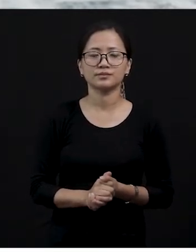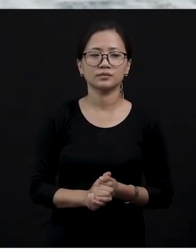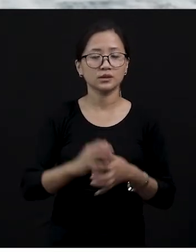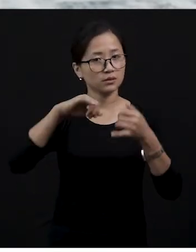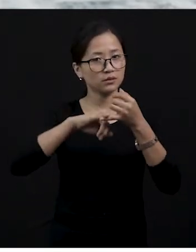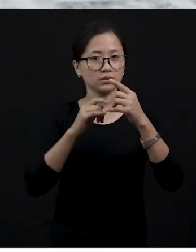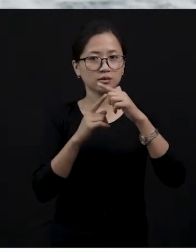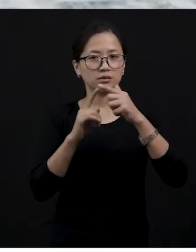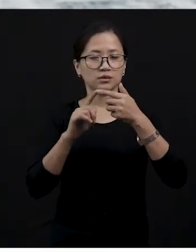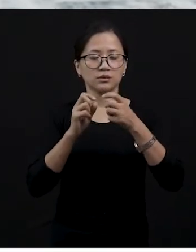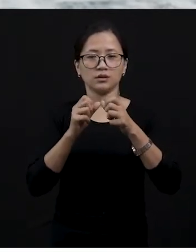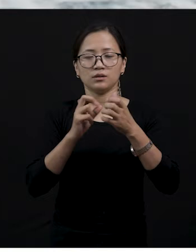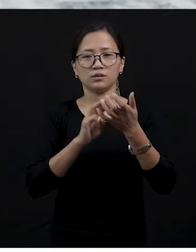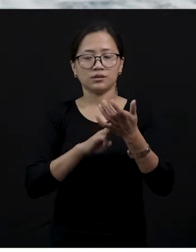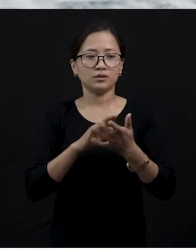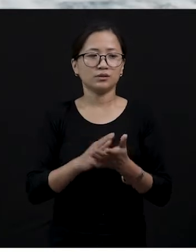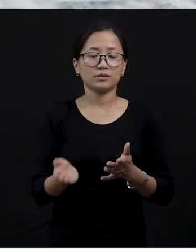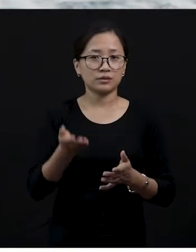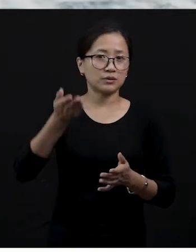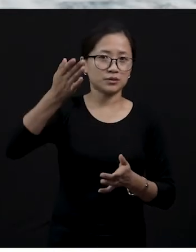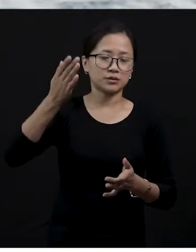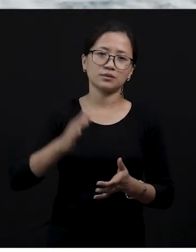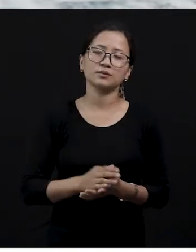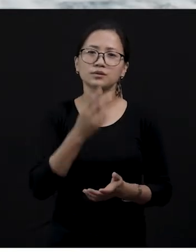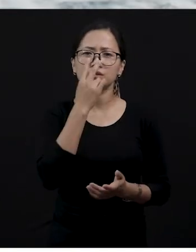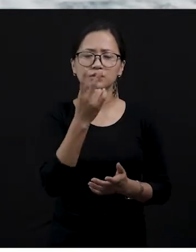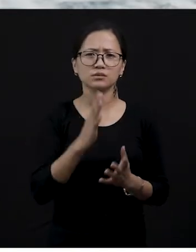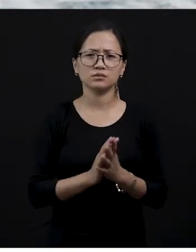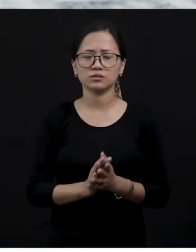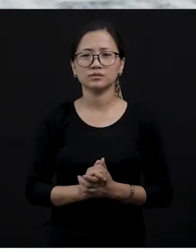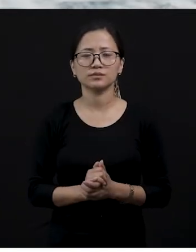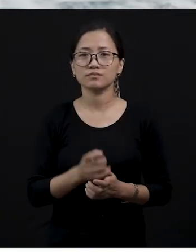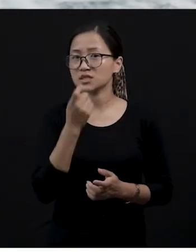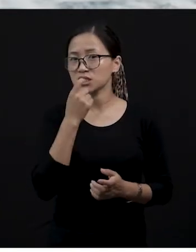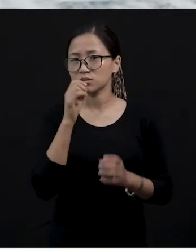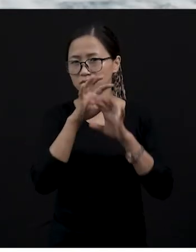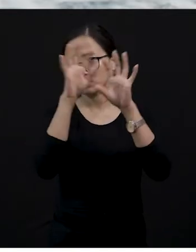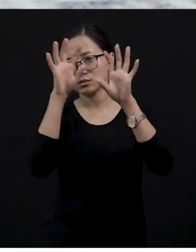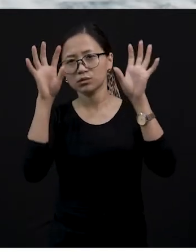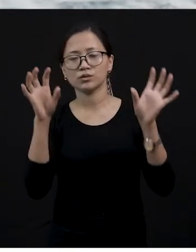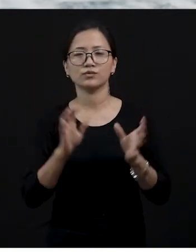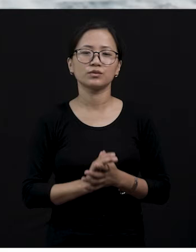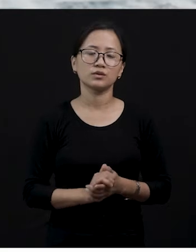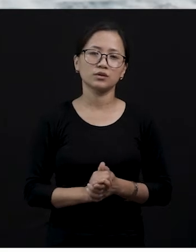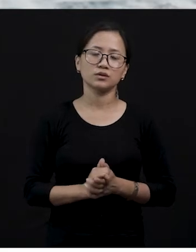steam, the steam rising up. Yes, you can see the steam in the oceans rising up and they